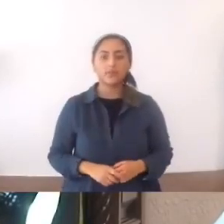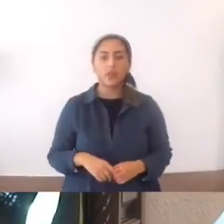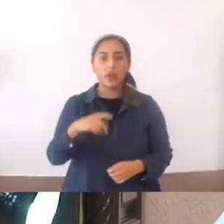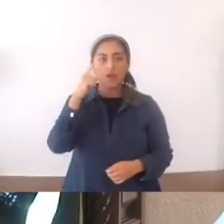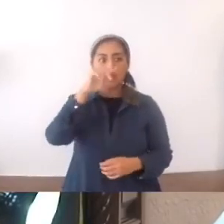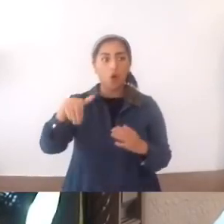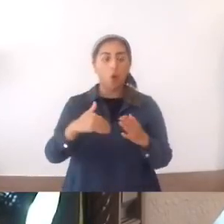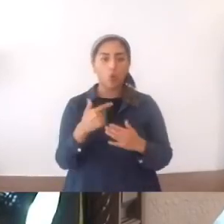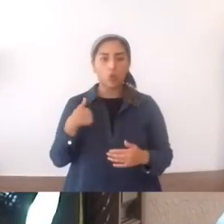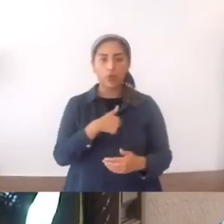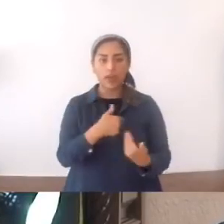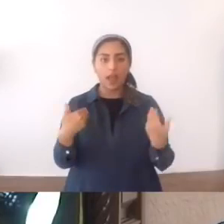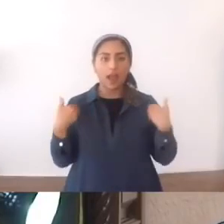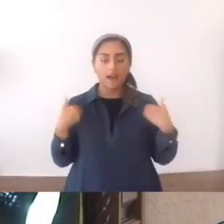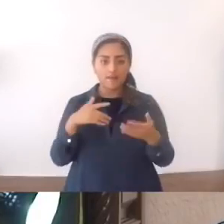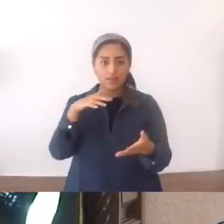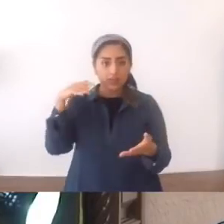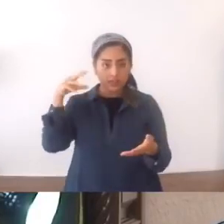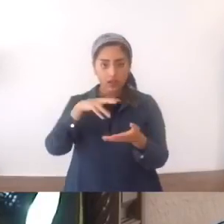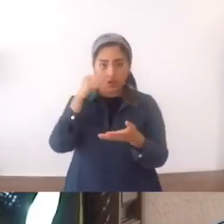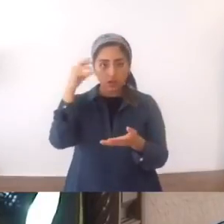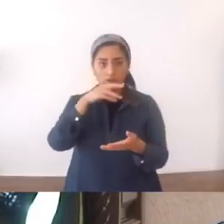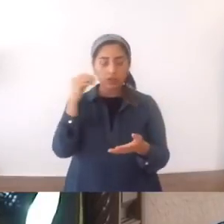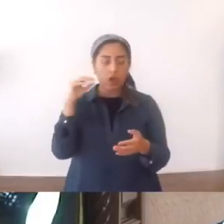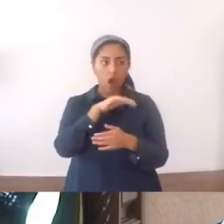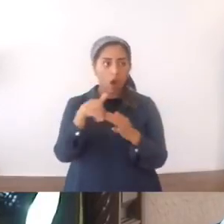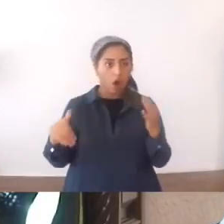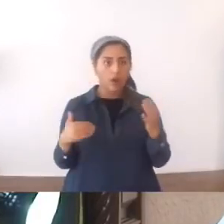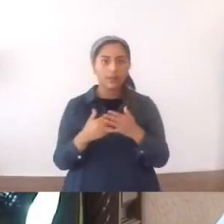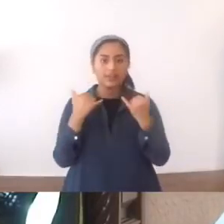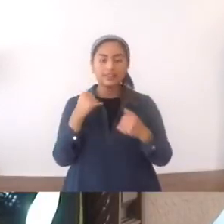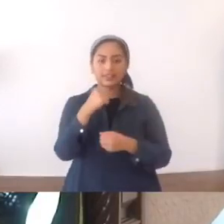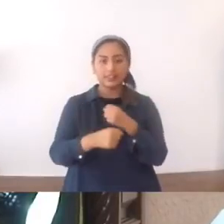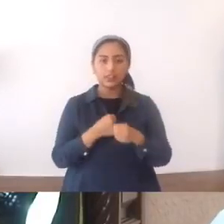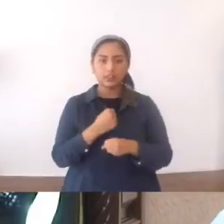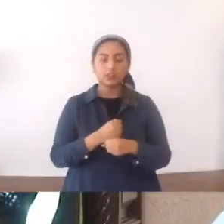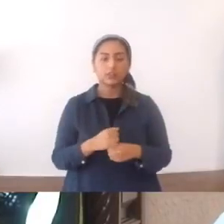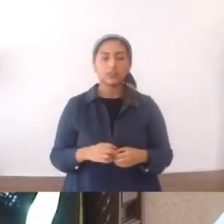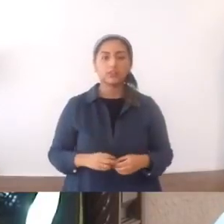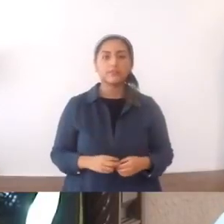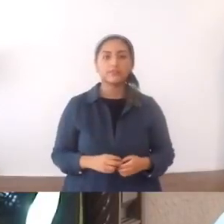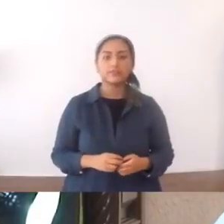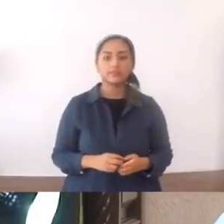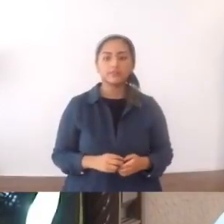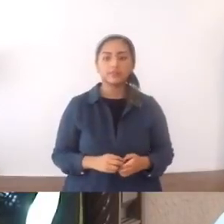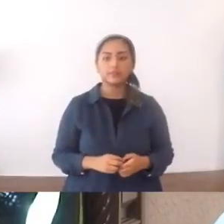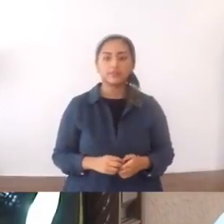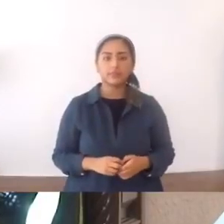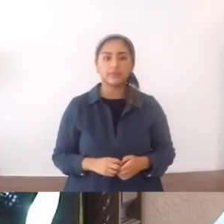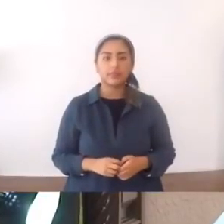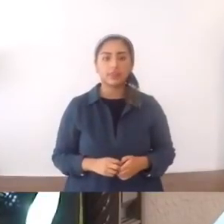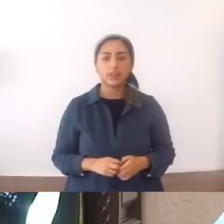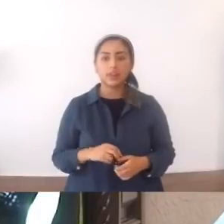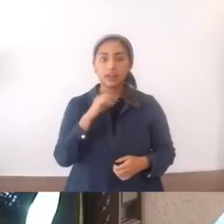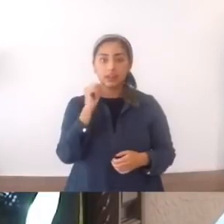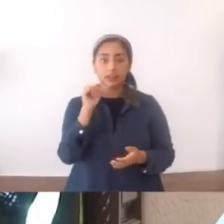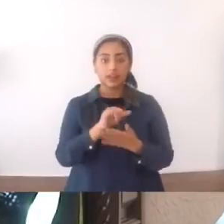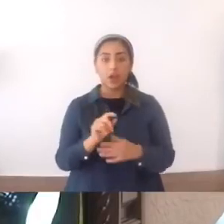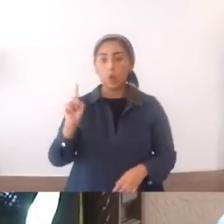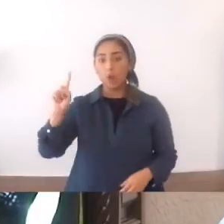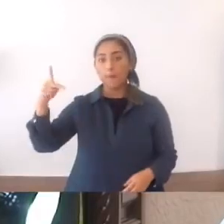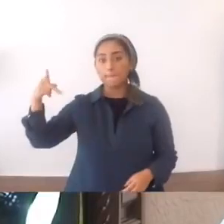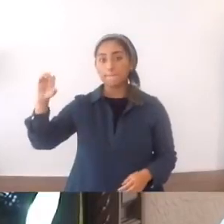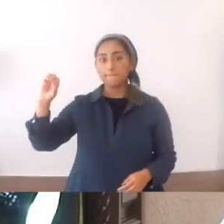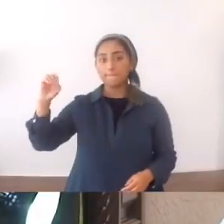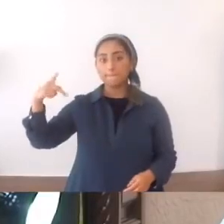in my humble opinion, por todo lo que hemos estudiado en todos estos años de la Biblia, de la by Tanaj, everything that we have studied during these years with the Bible, with es the que